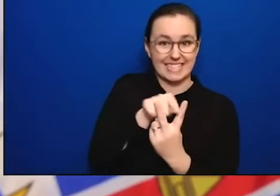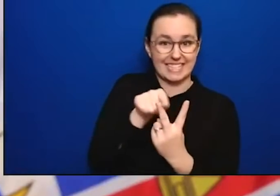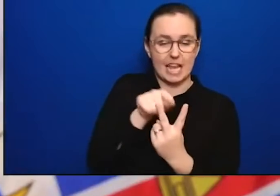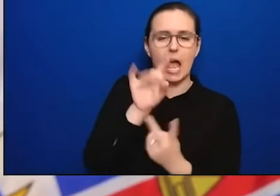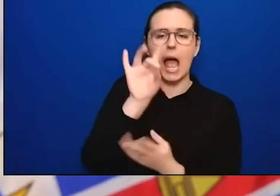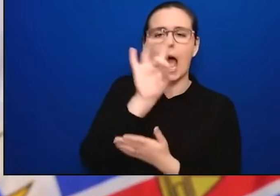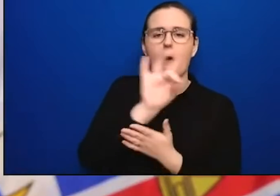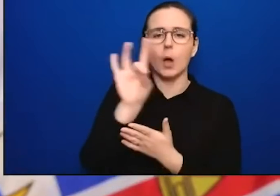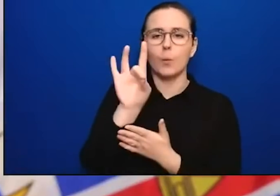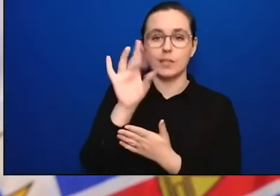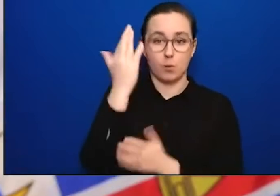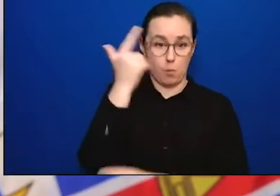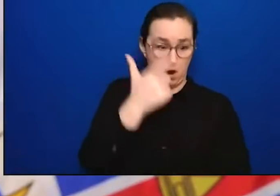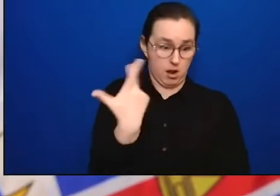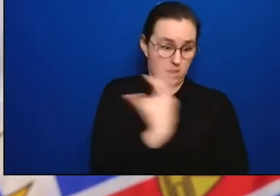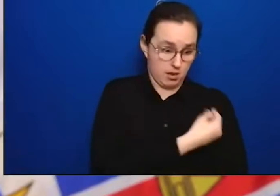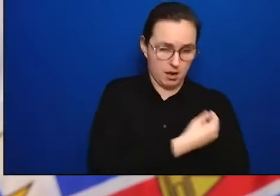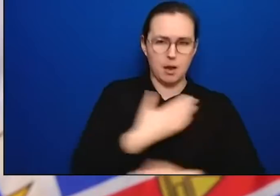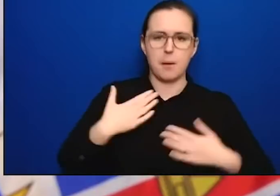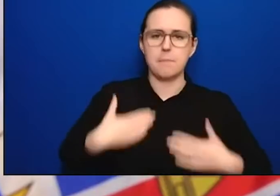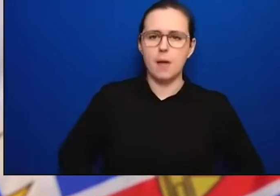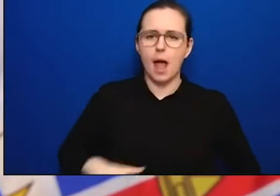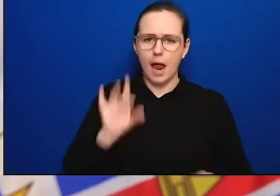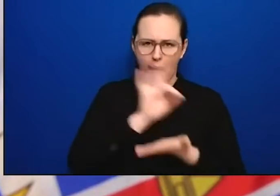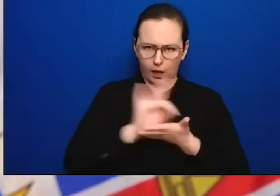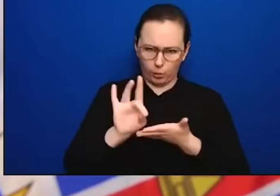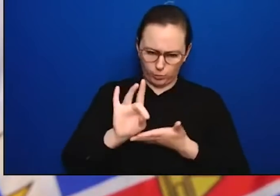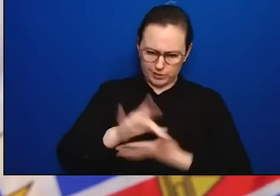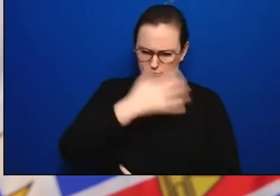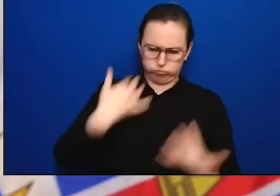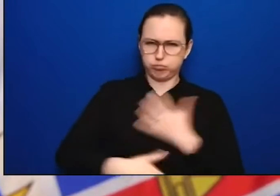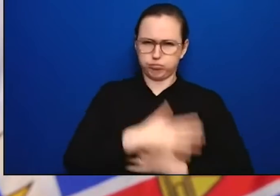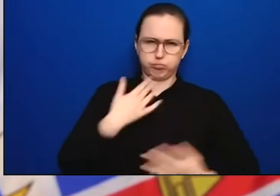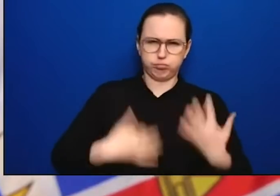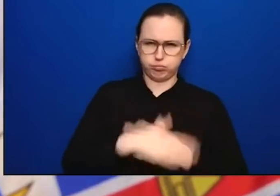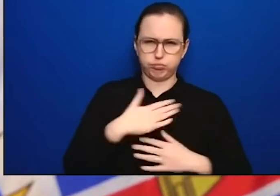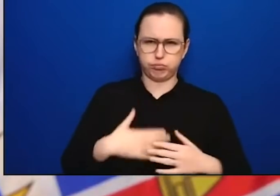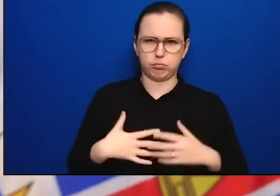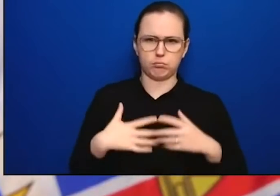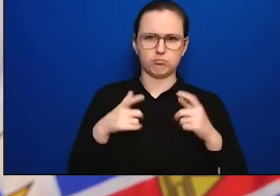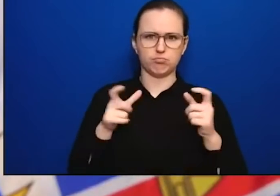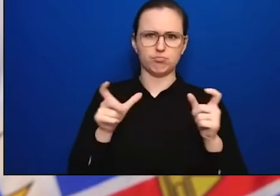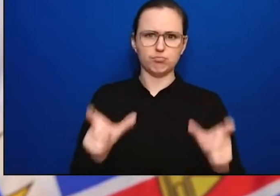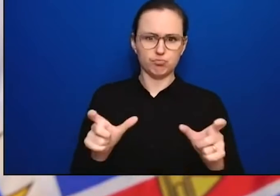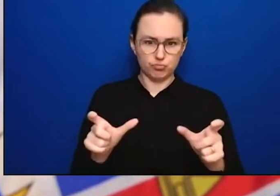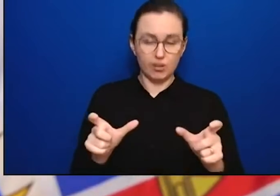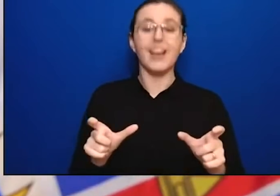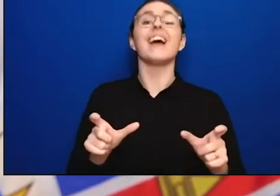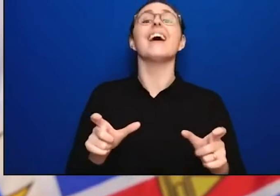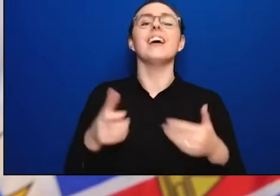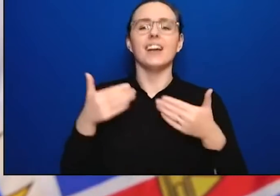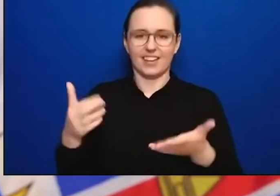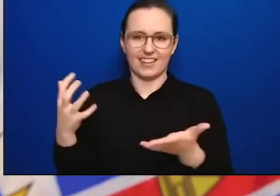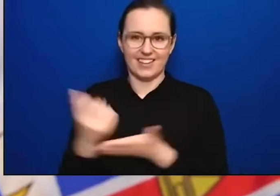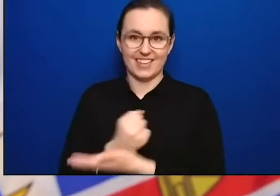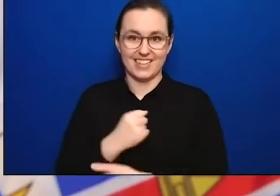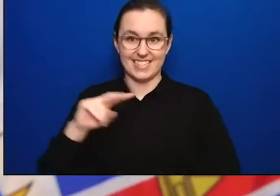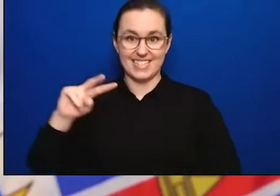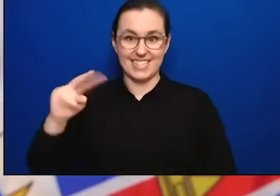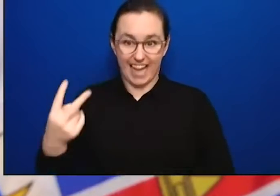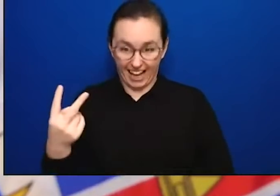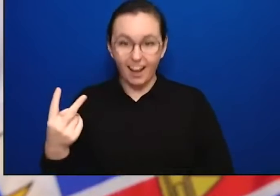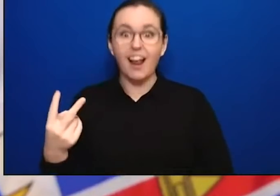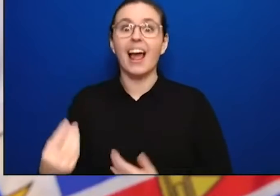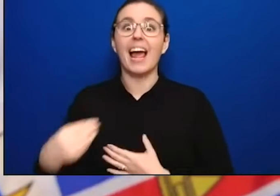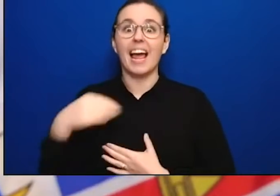that extended interval between doses gives our immune system a chance to respond and give extra strength to our